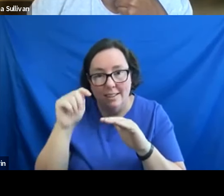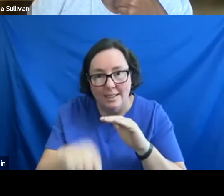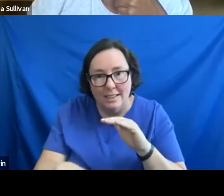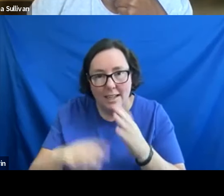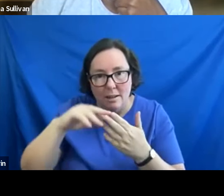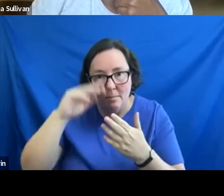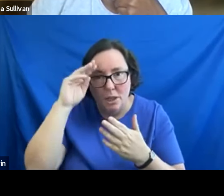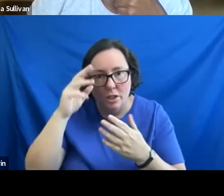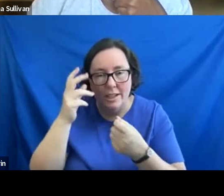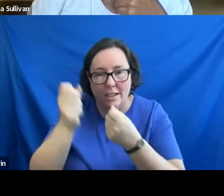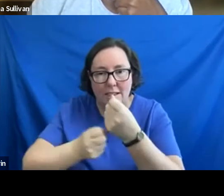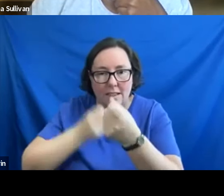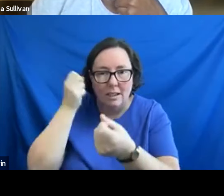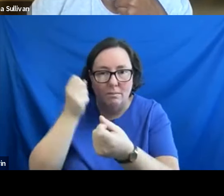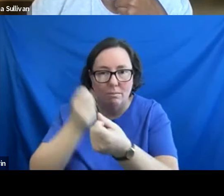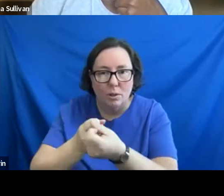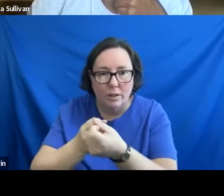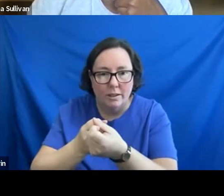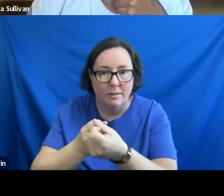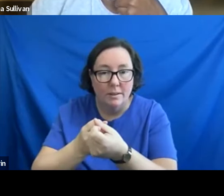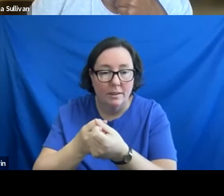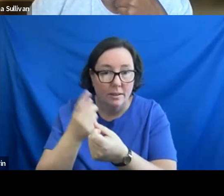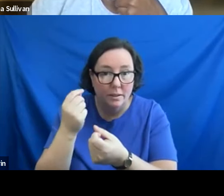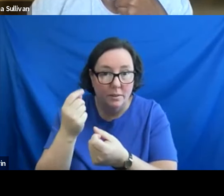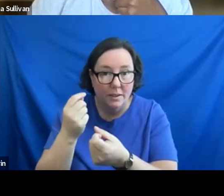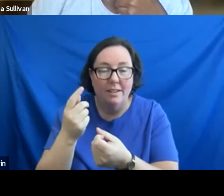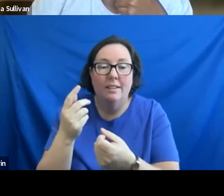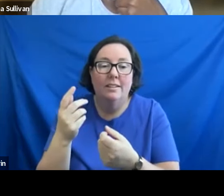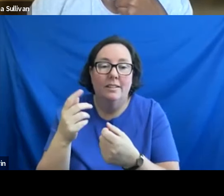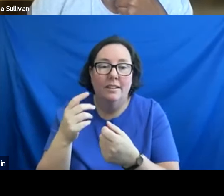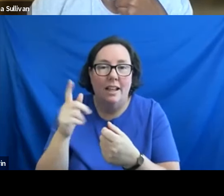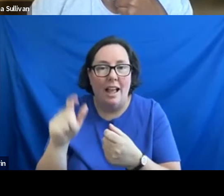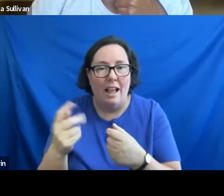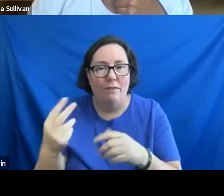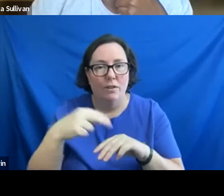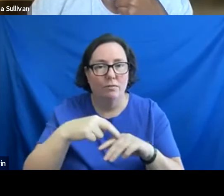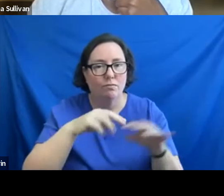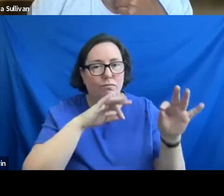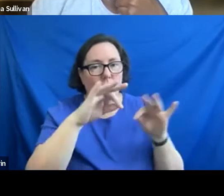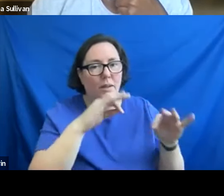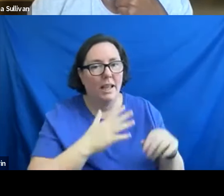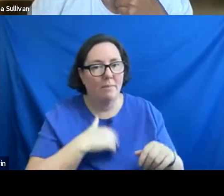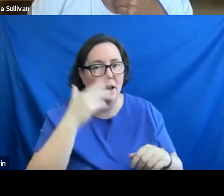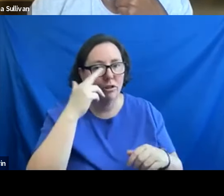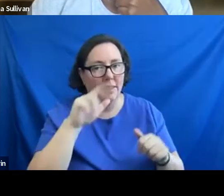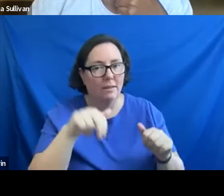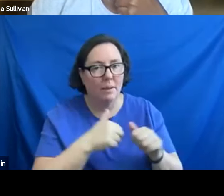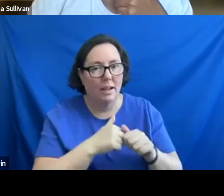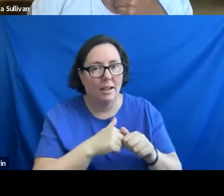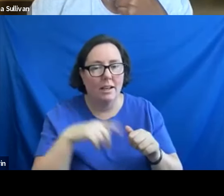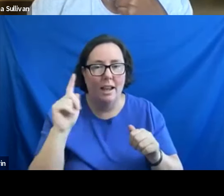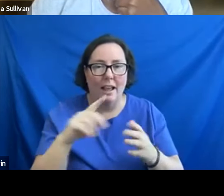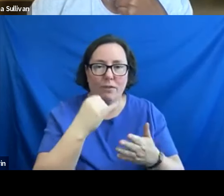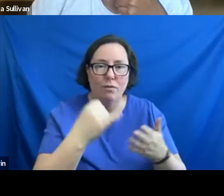is supported by things like having to explain your reasoning, having to draw a